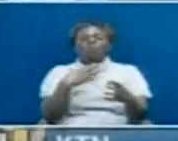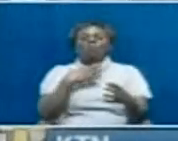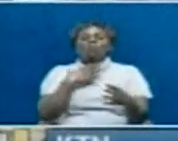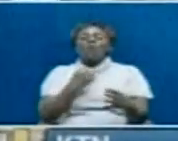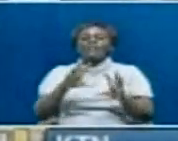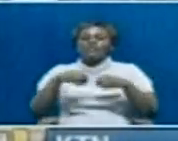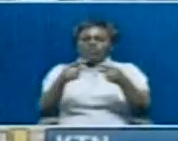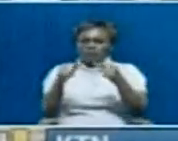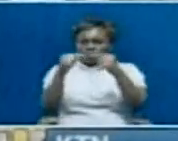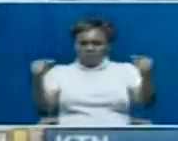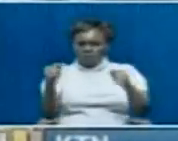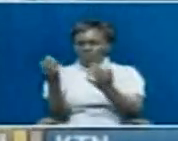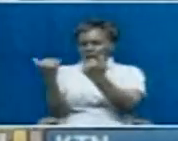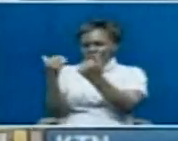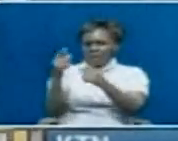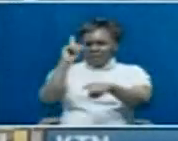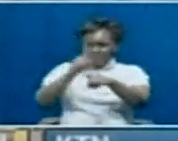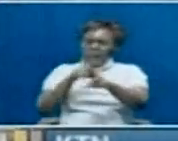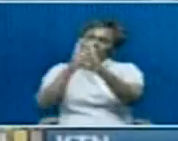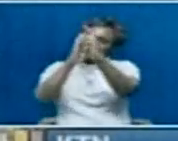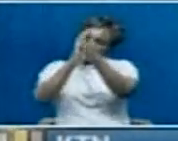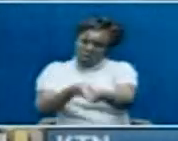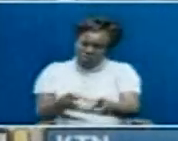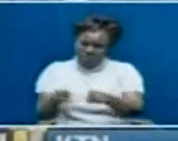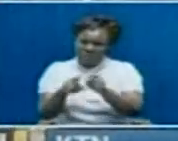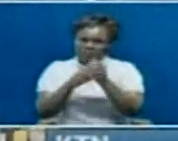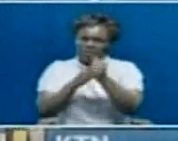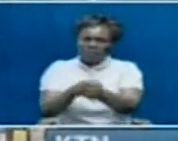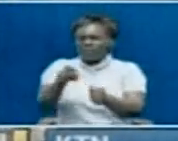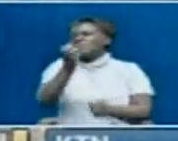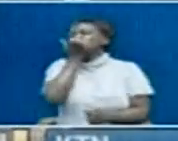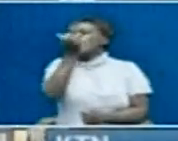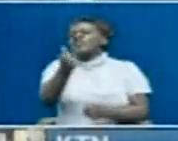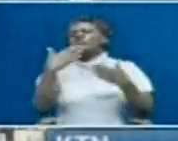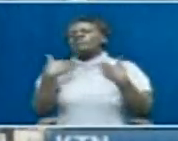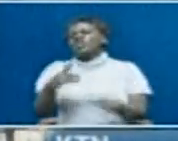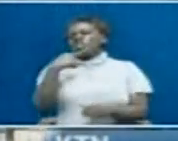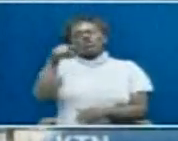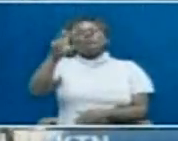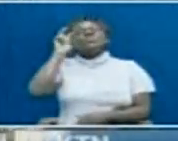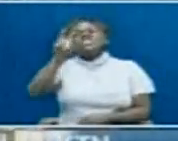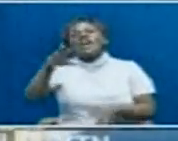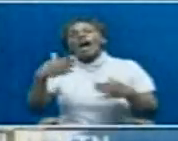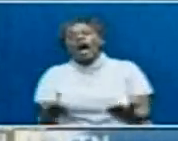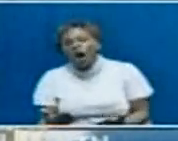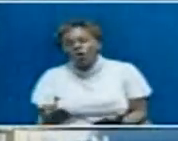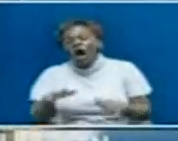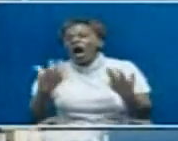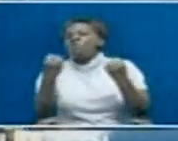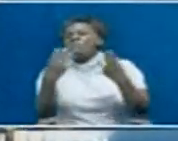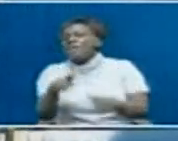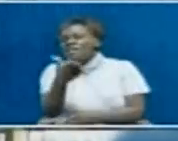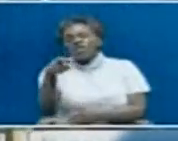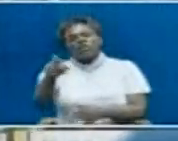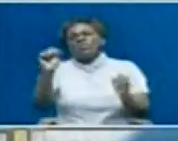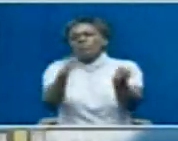kwamba maadui wanakuja. Na tukienda kupiga report kama viongozi wanapuuza. wanatuambia muliona namna gani, ni wangapi, wanatuliza maswali